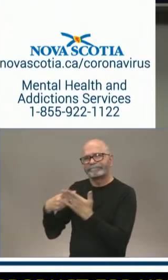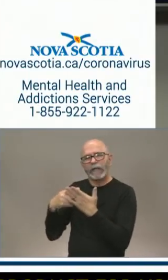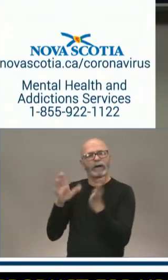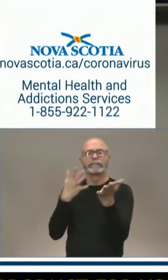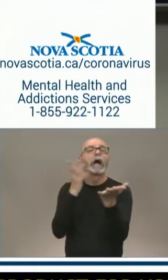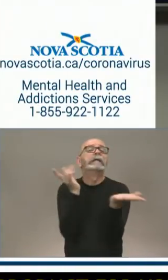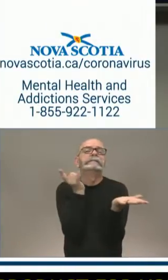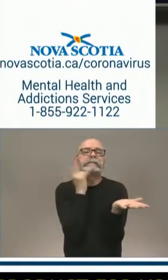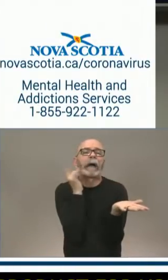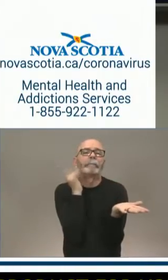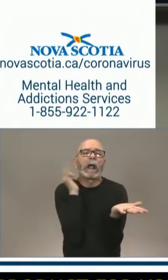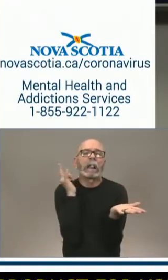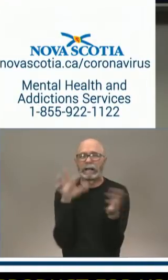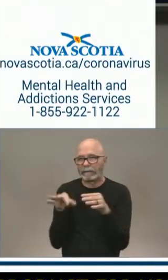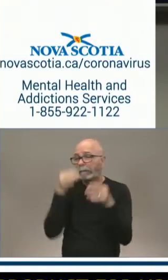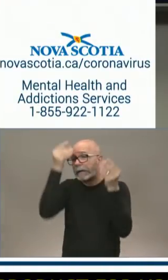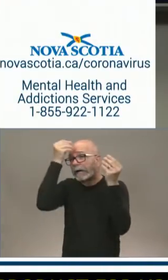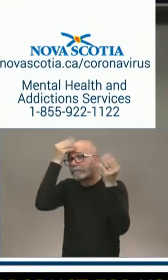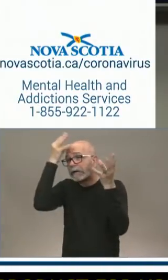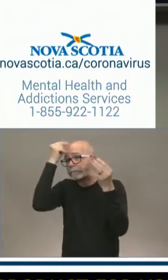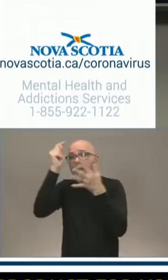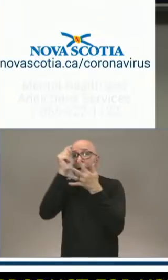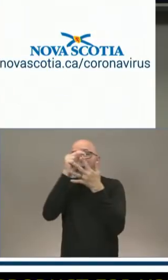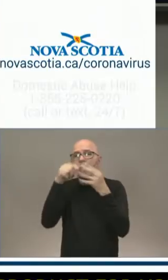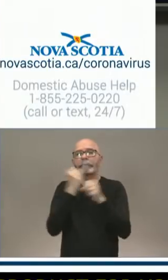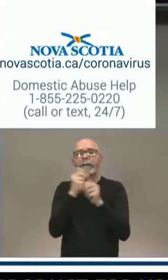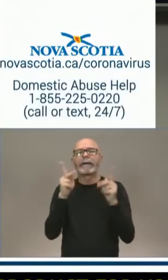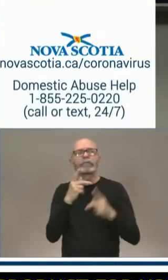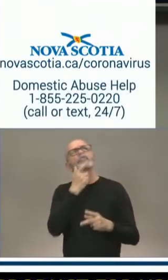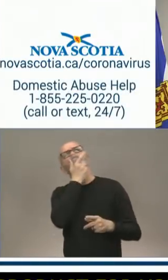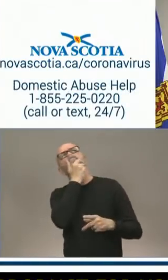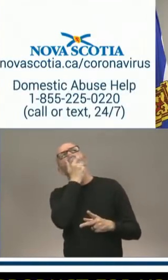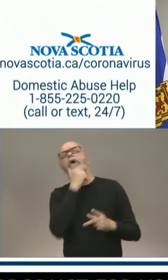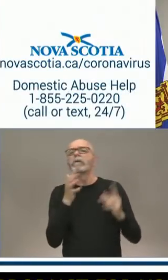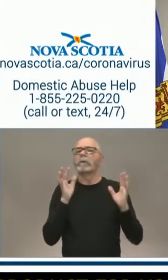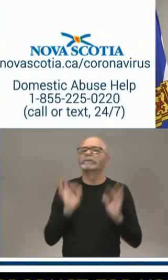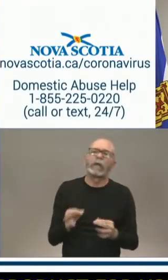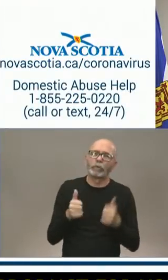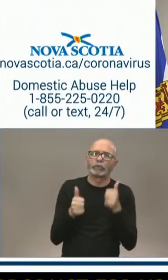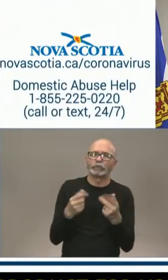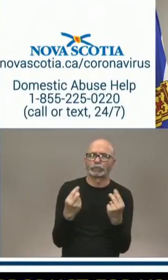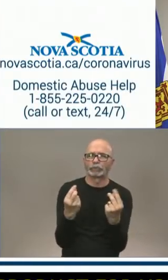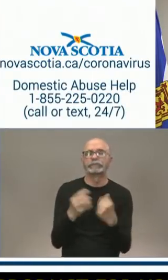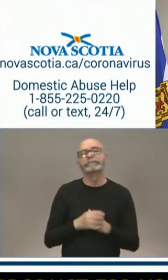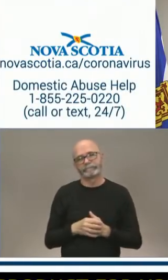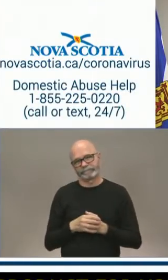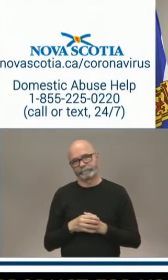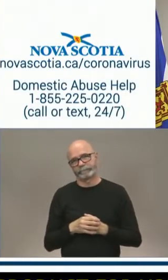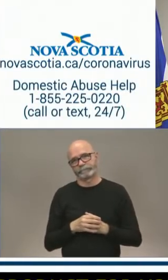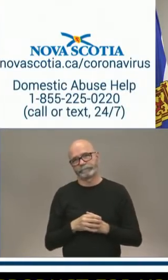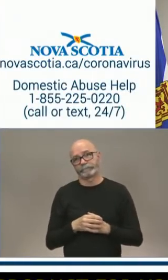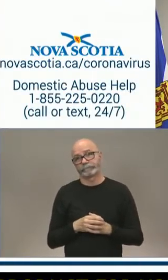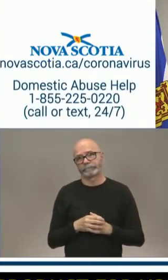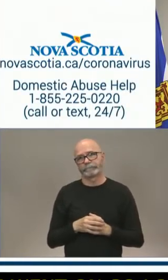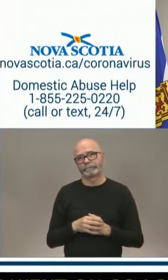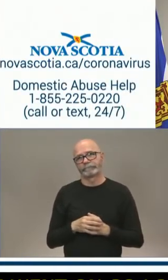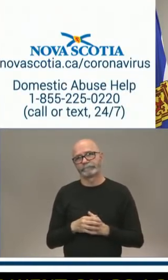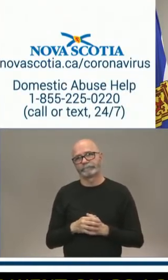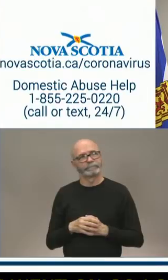information that will help Nova Scotians to make that choice? Next, we'll go to Natasha Pace on the phone line. Go ahead,